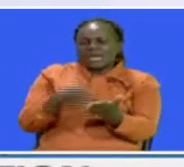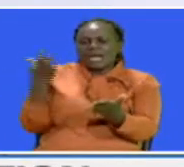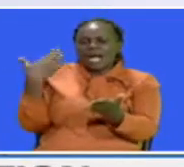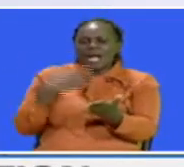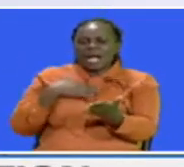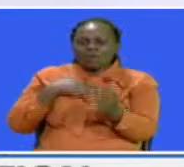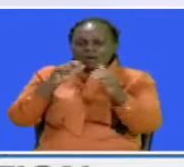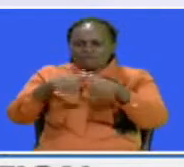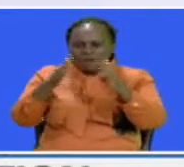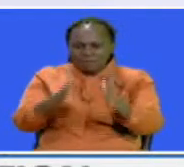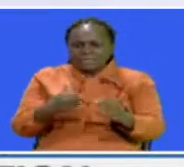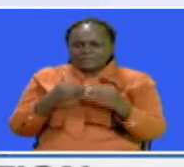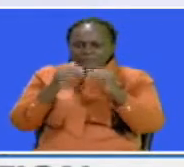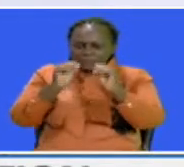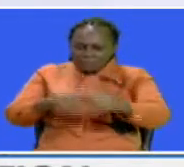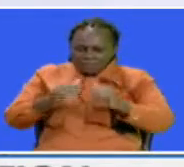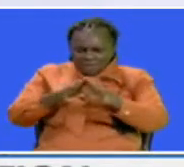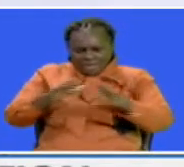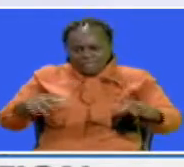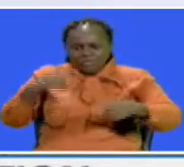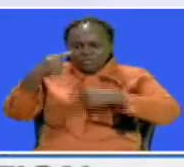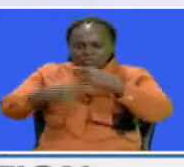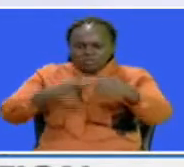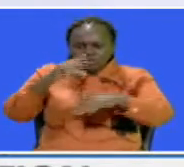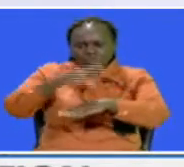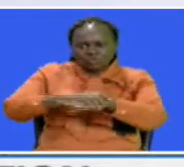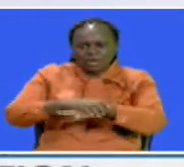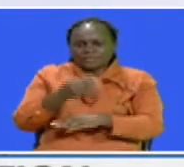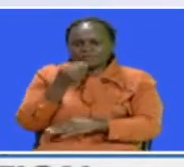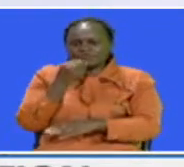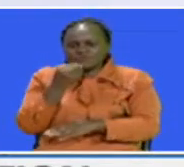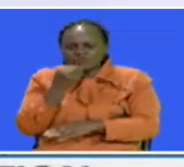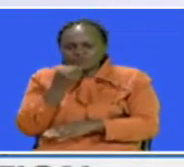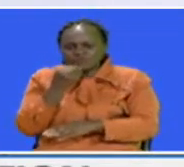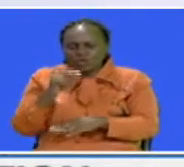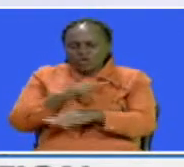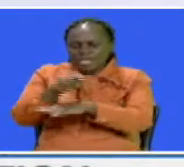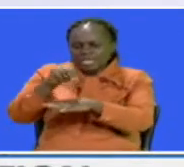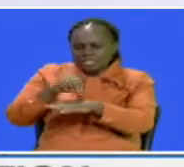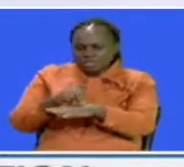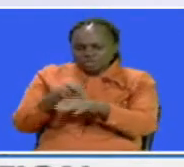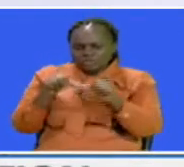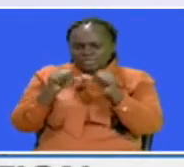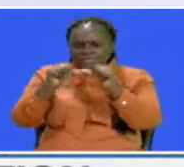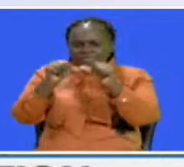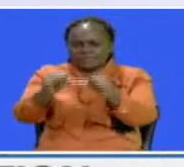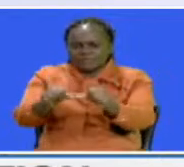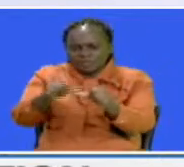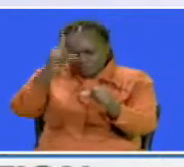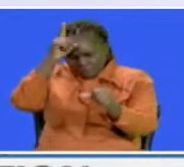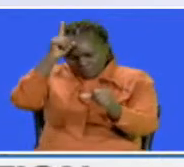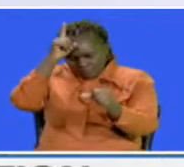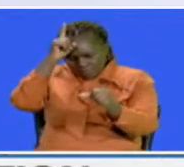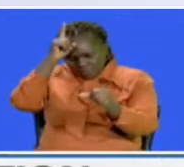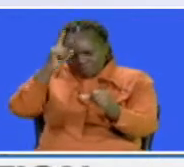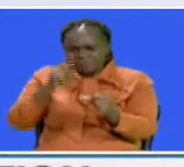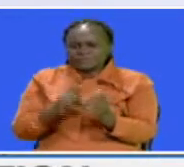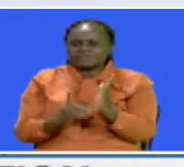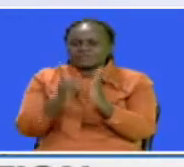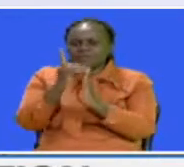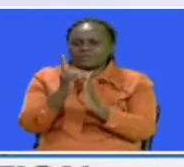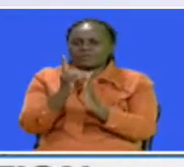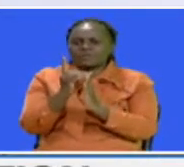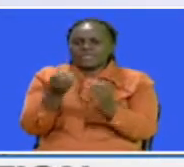farmers, steward of the land, continue to secure food for the nation and sustain rural livelihoods.